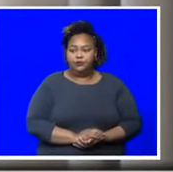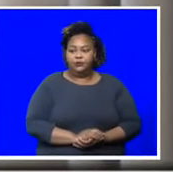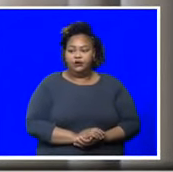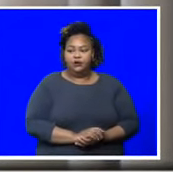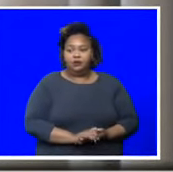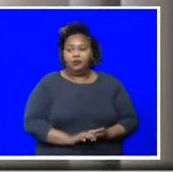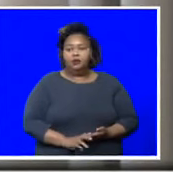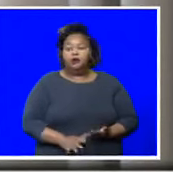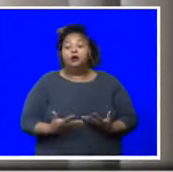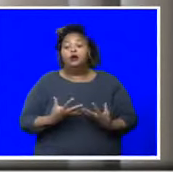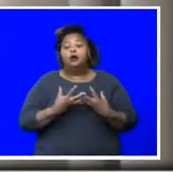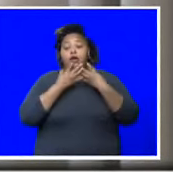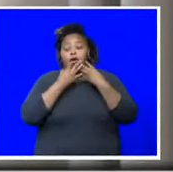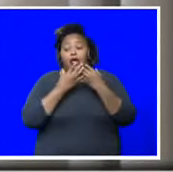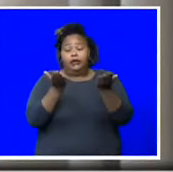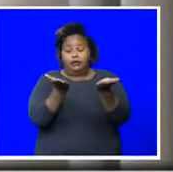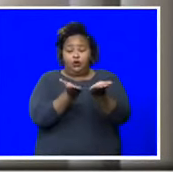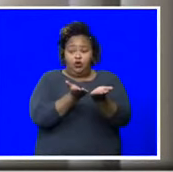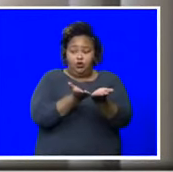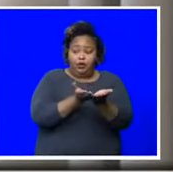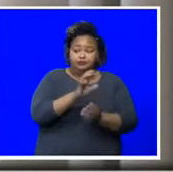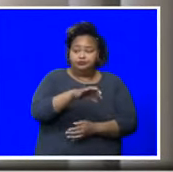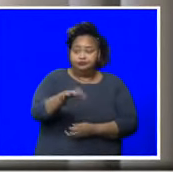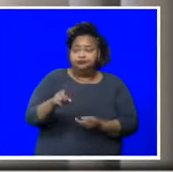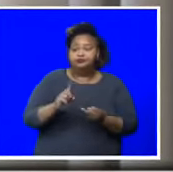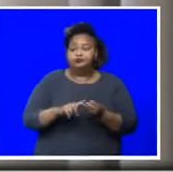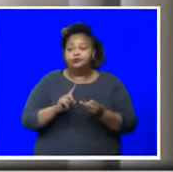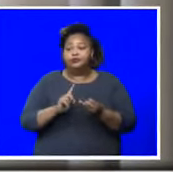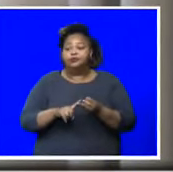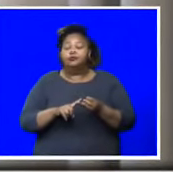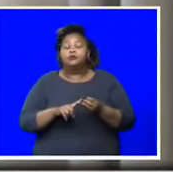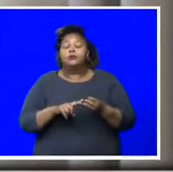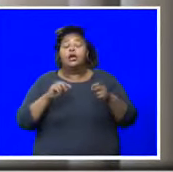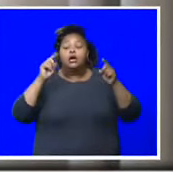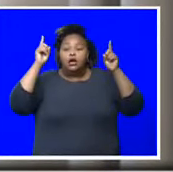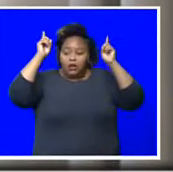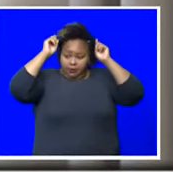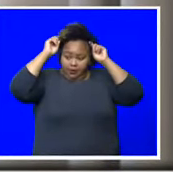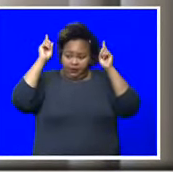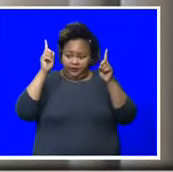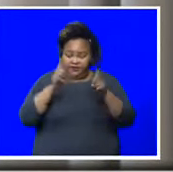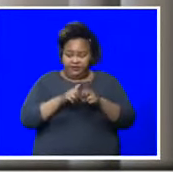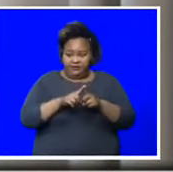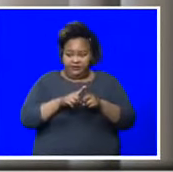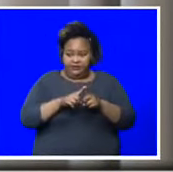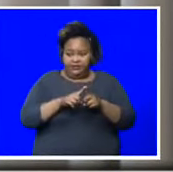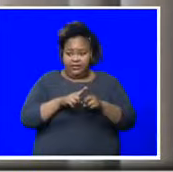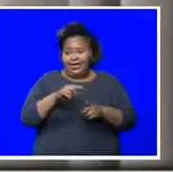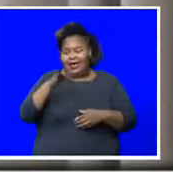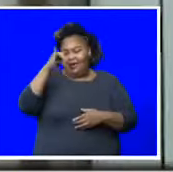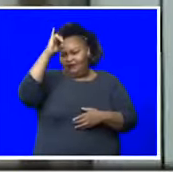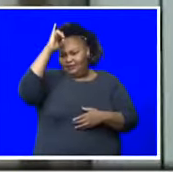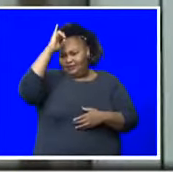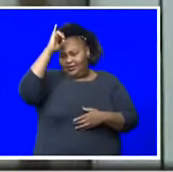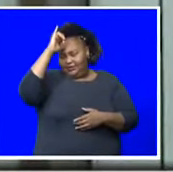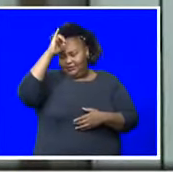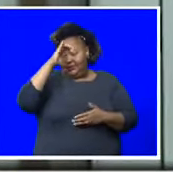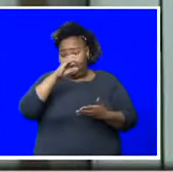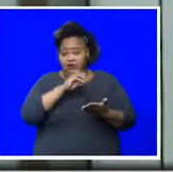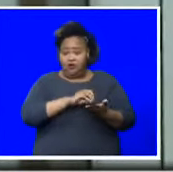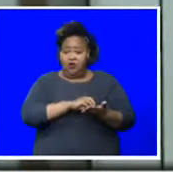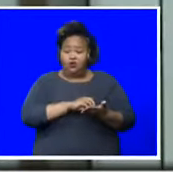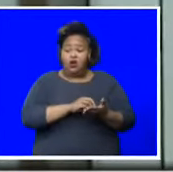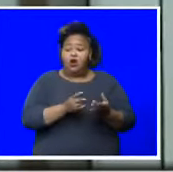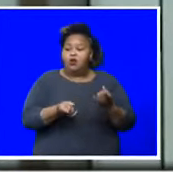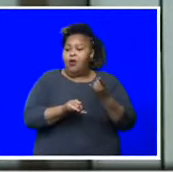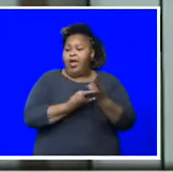longer addresses the needs of the country. Hence, the problem that our ministry is sitting with,